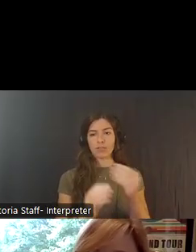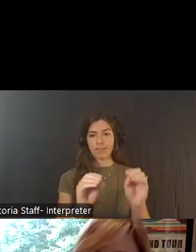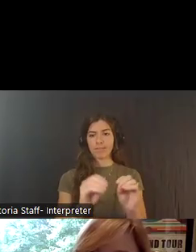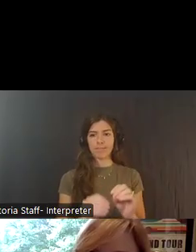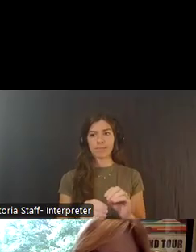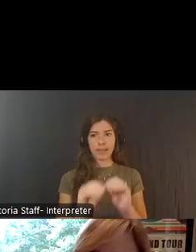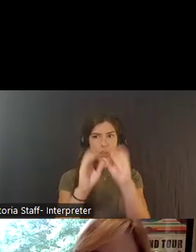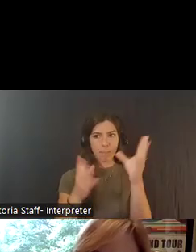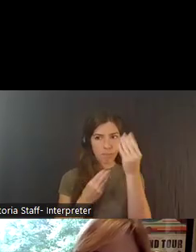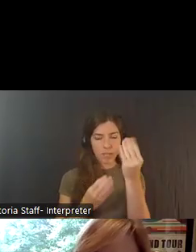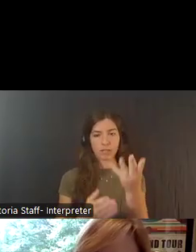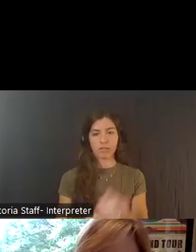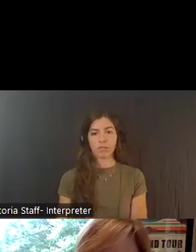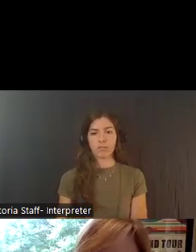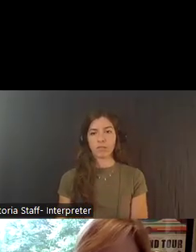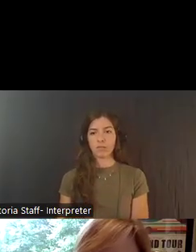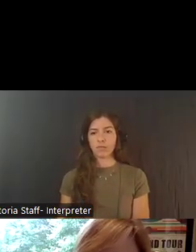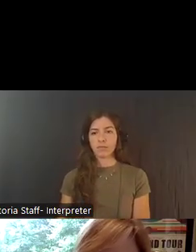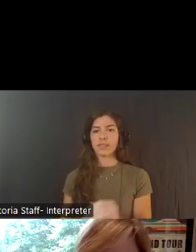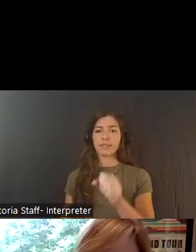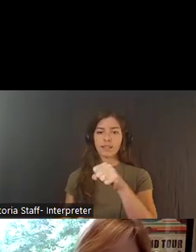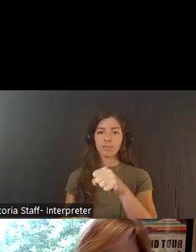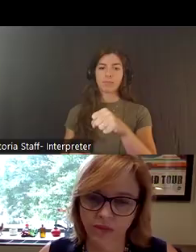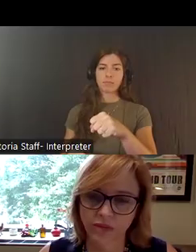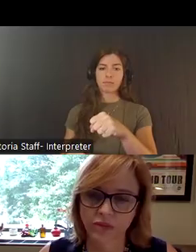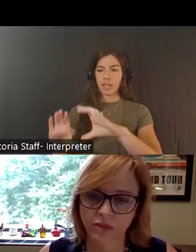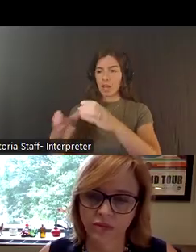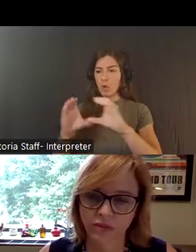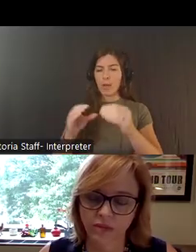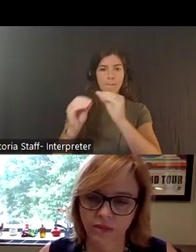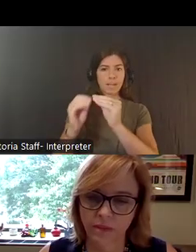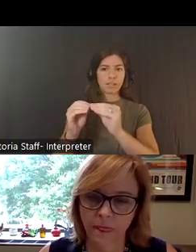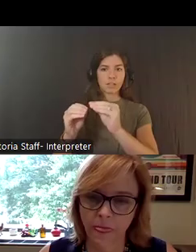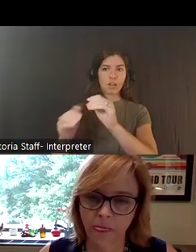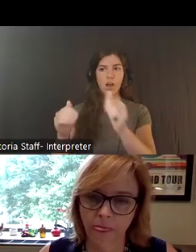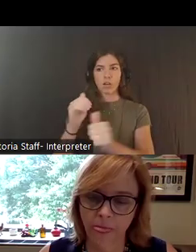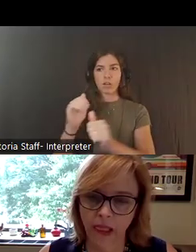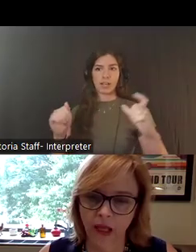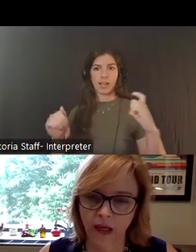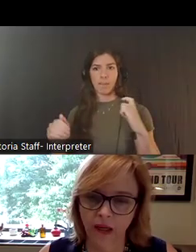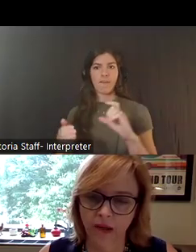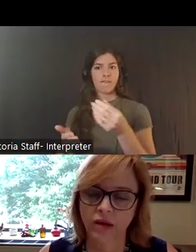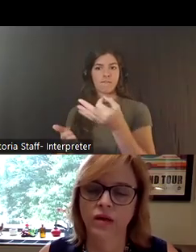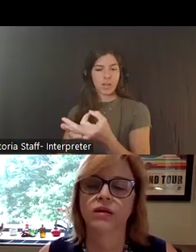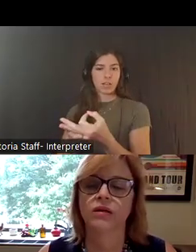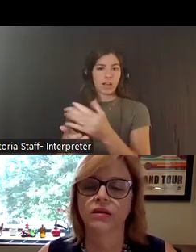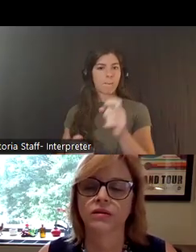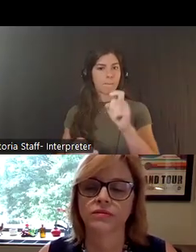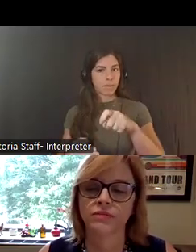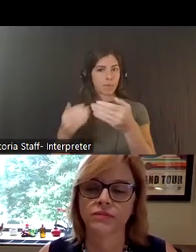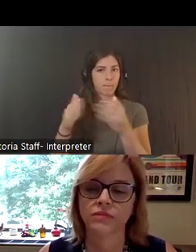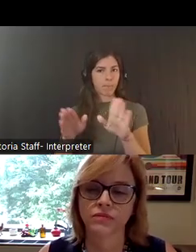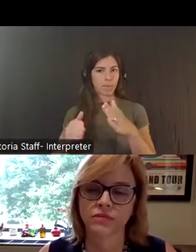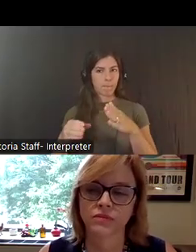Yeah. Well, this. we've been categorizing maintenance under capital funding, and all of the capital funding must be on public property, correct? Am